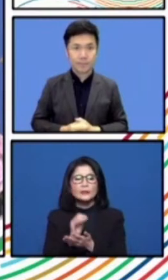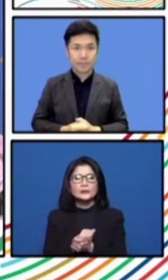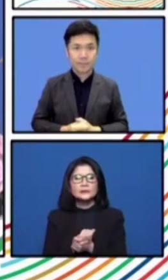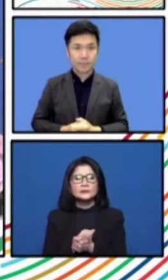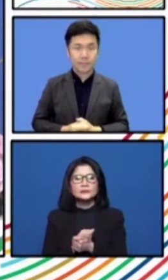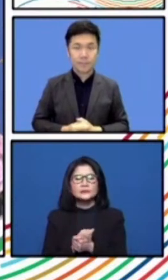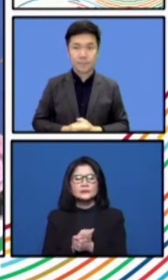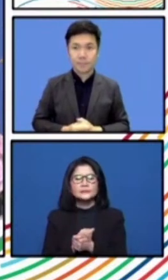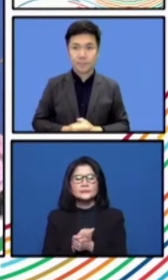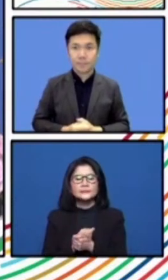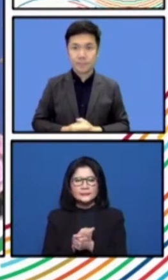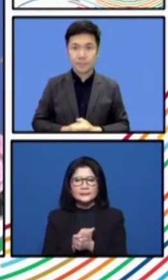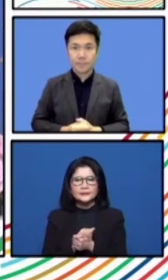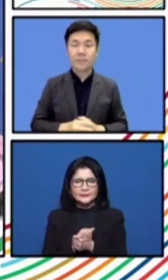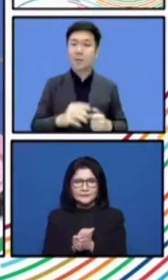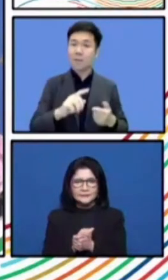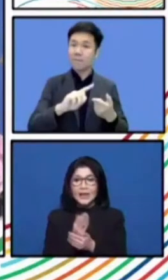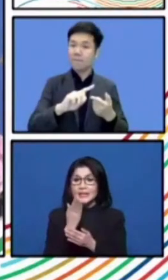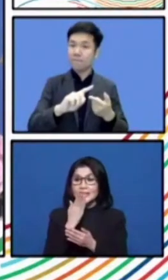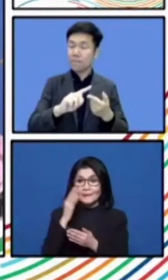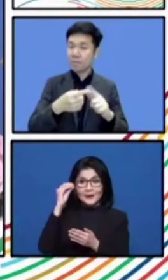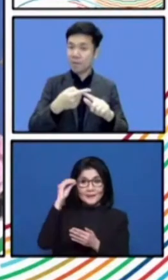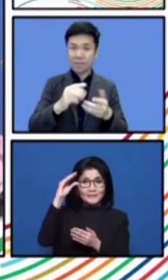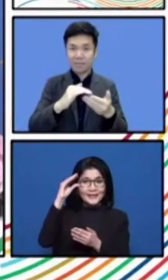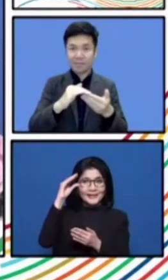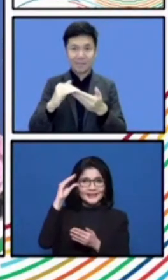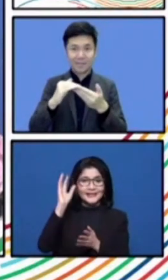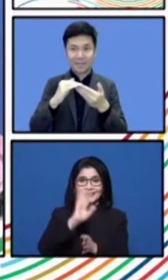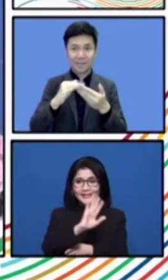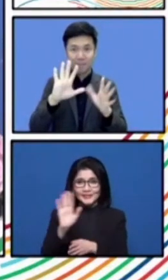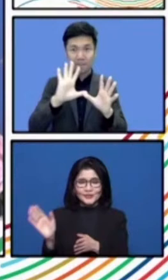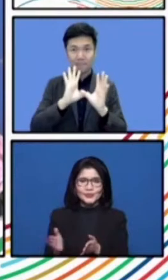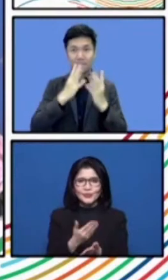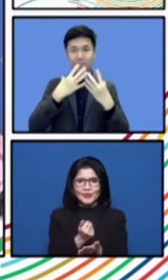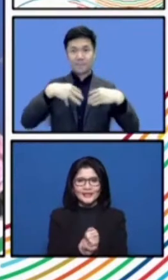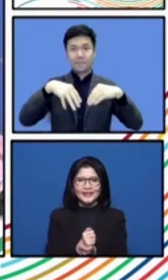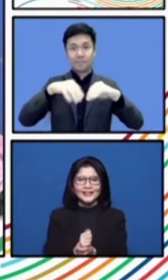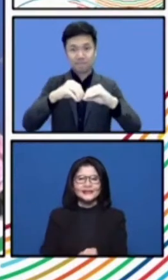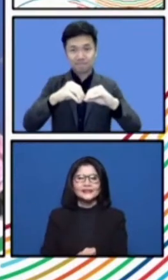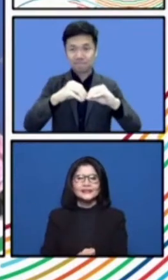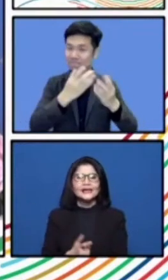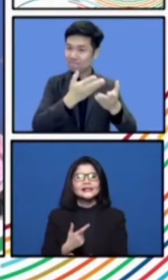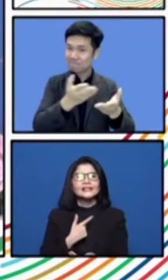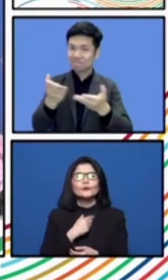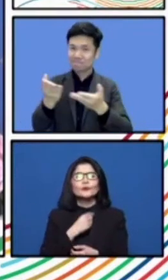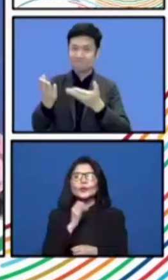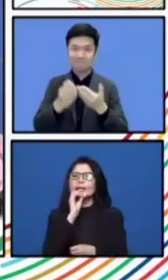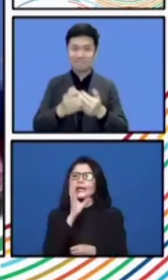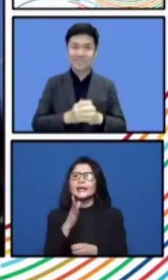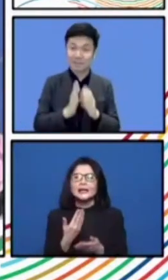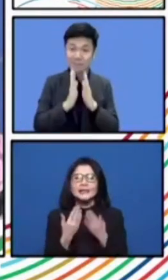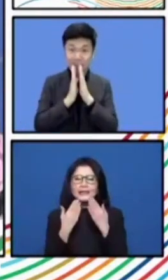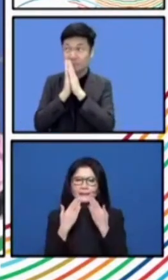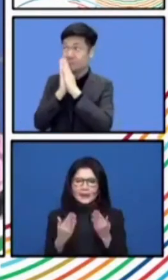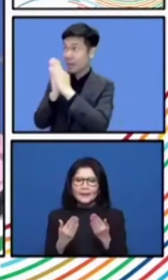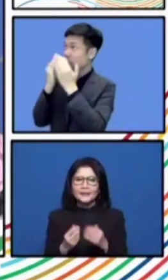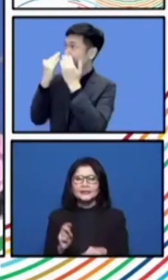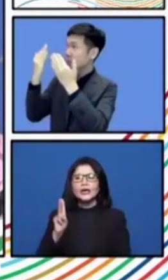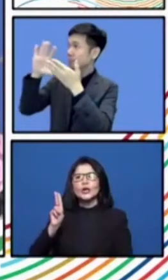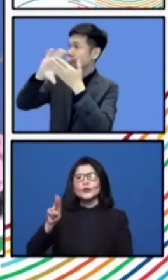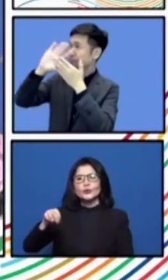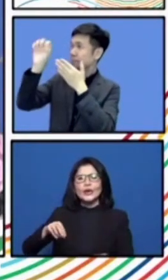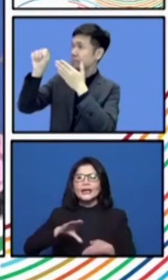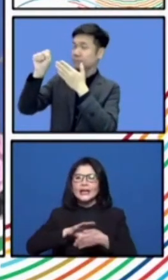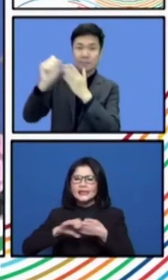friends brothers and sisters first of all I'd like to thank unscap and the government of Republic